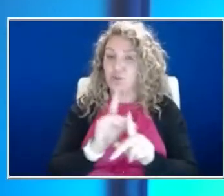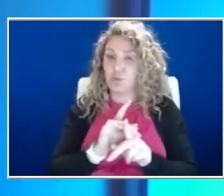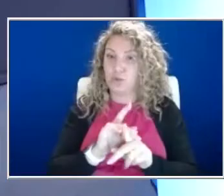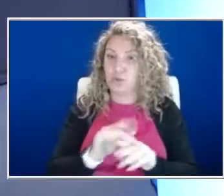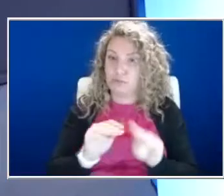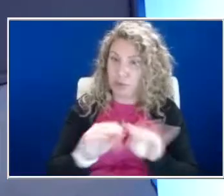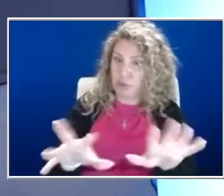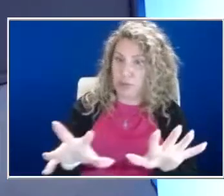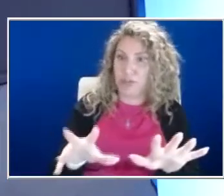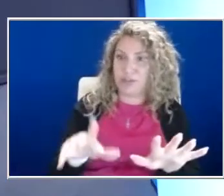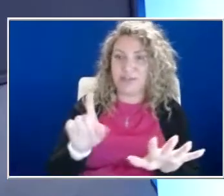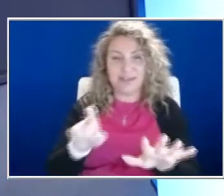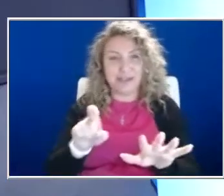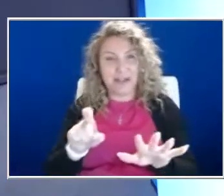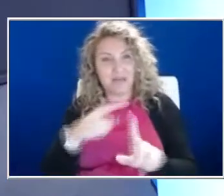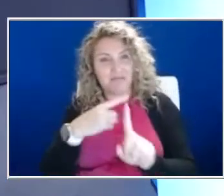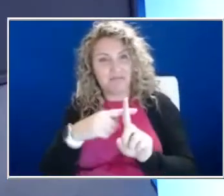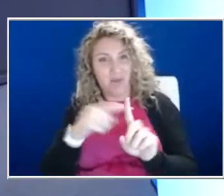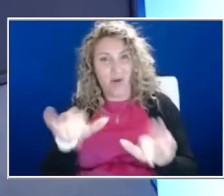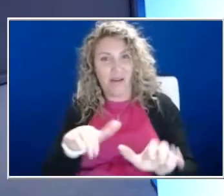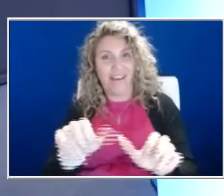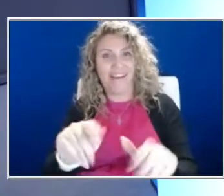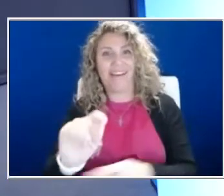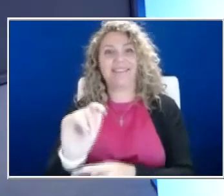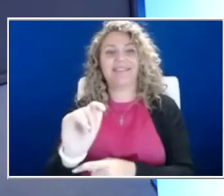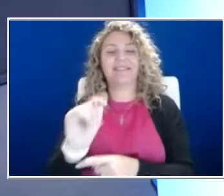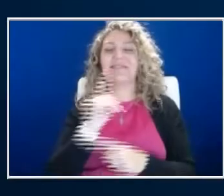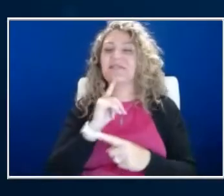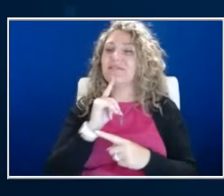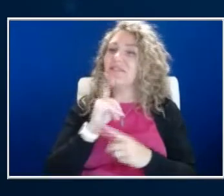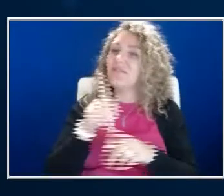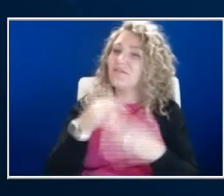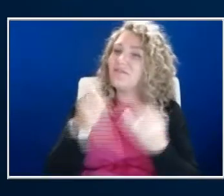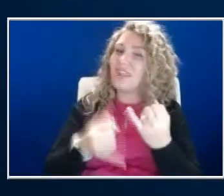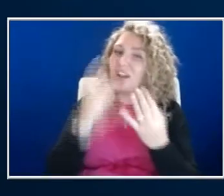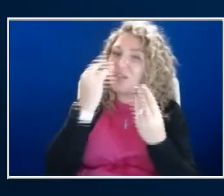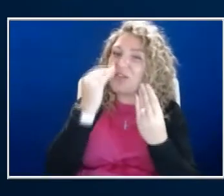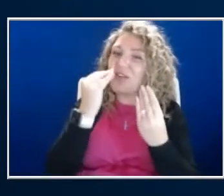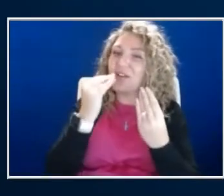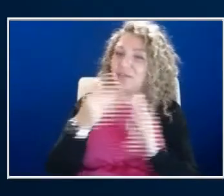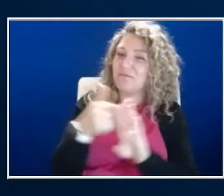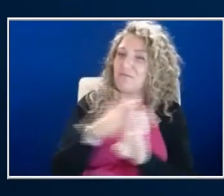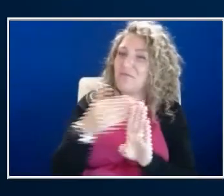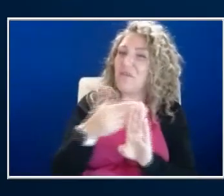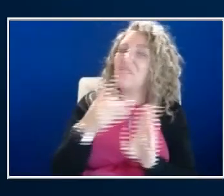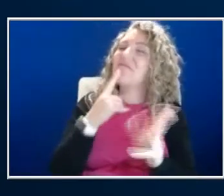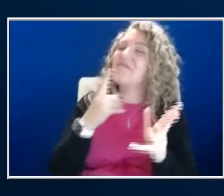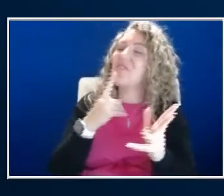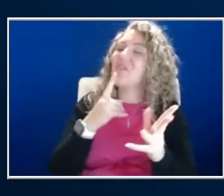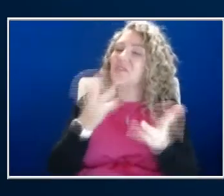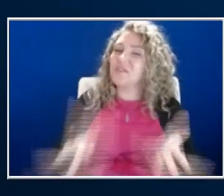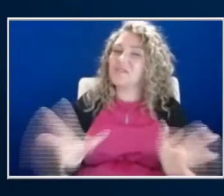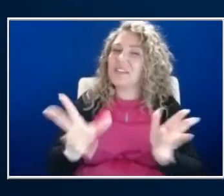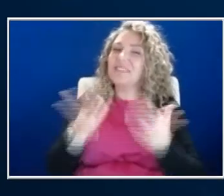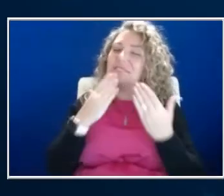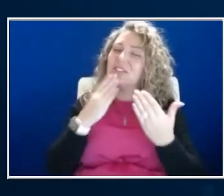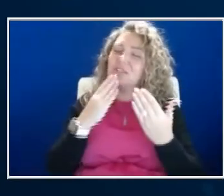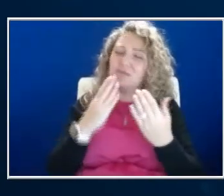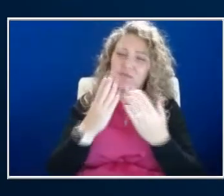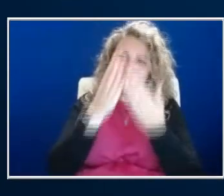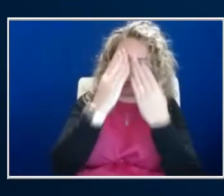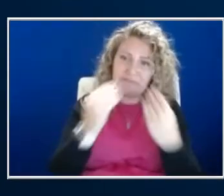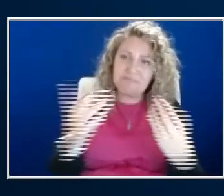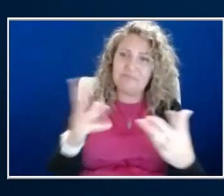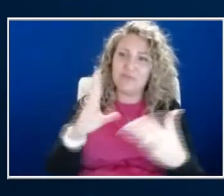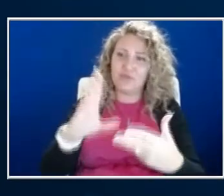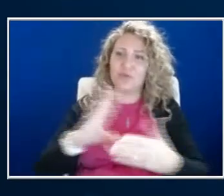let's get to our final thoughts today. Shalena, before we let you go, again, thank you for sharing your story. We always appreciate our patients being